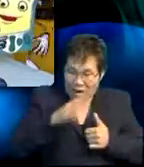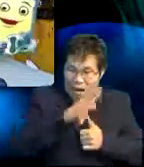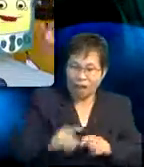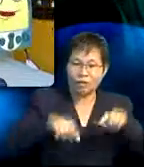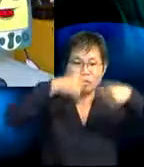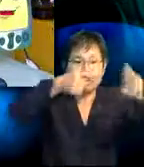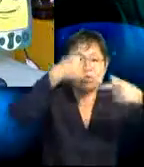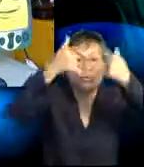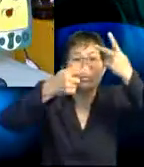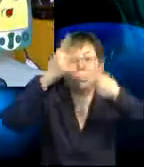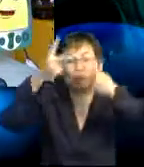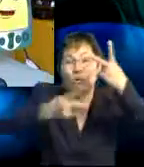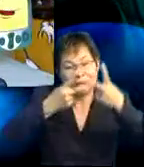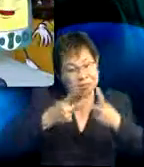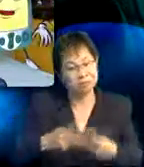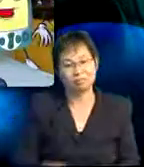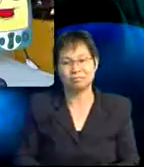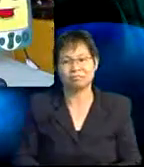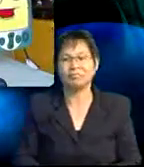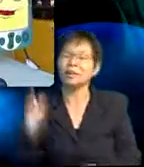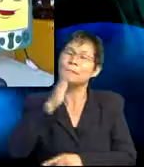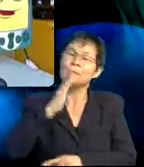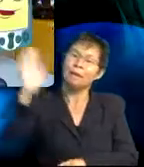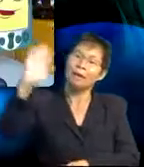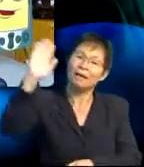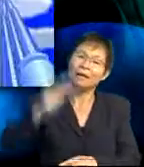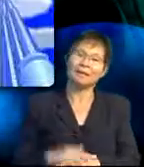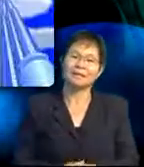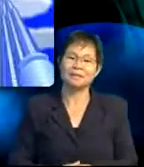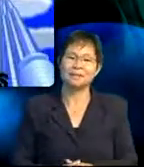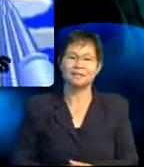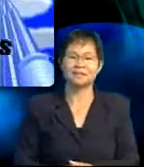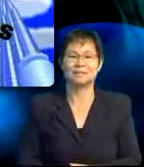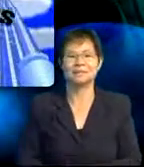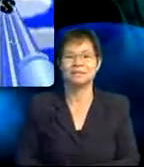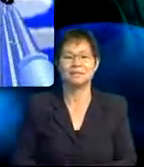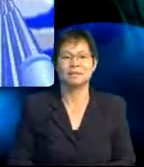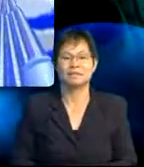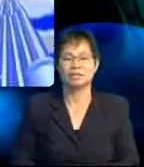and go and visit them too. Bye!